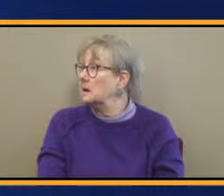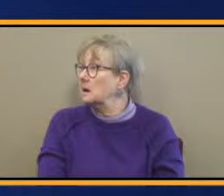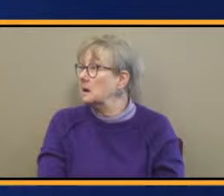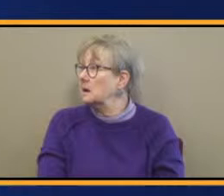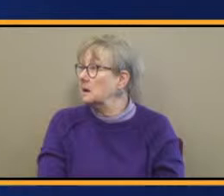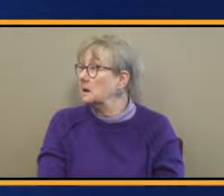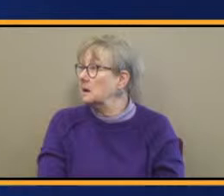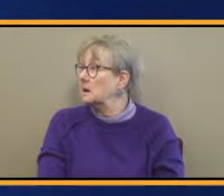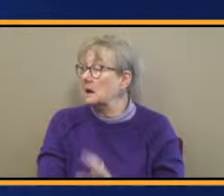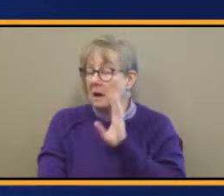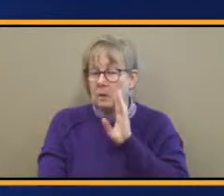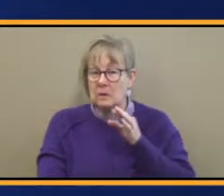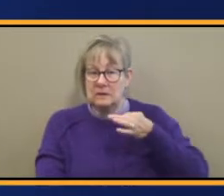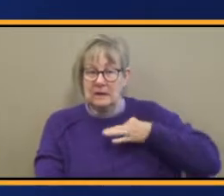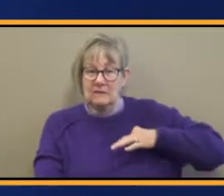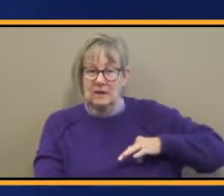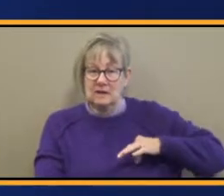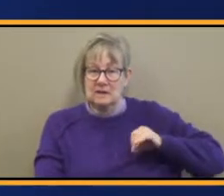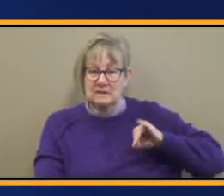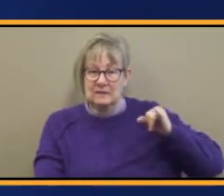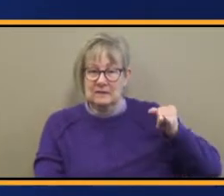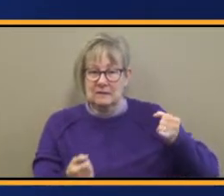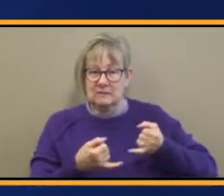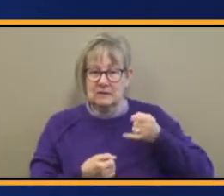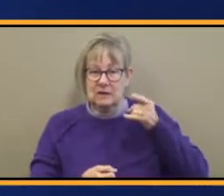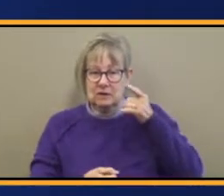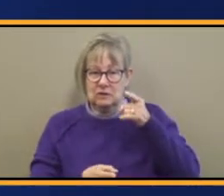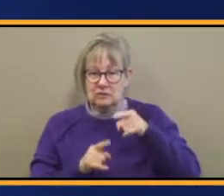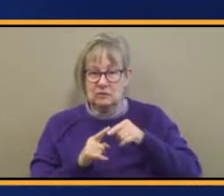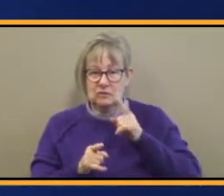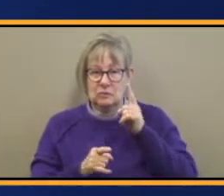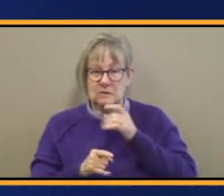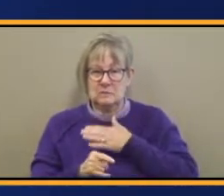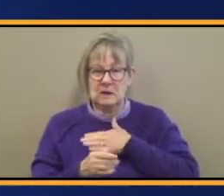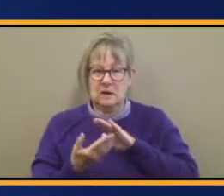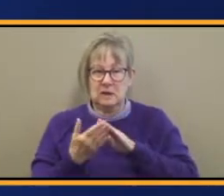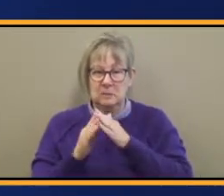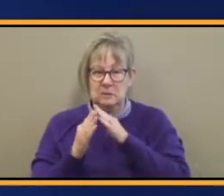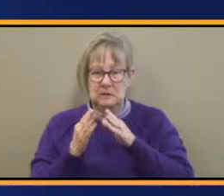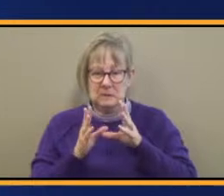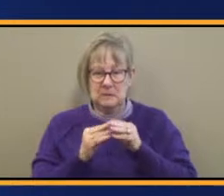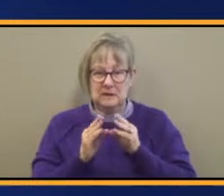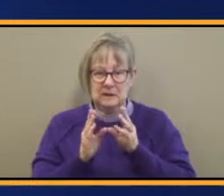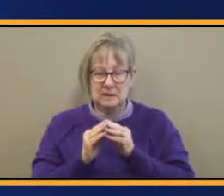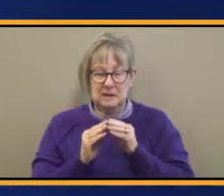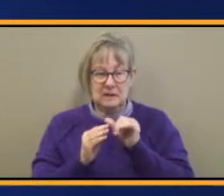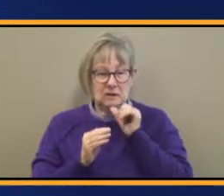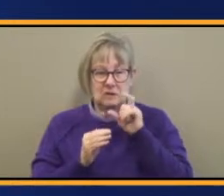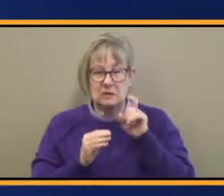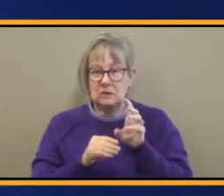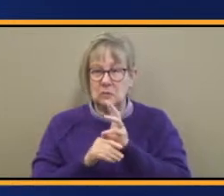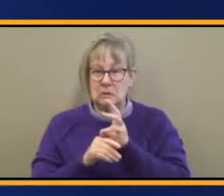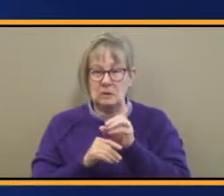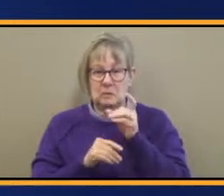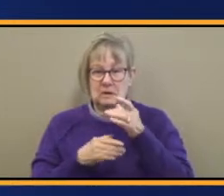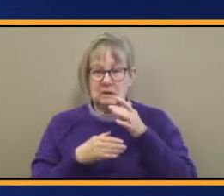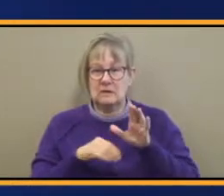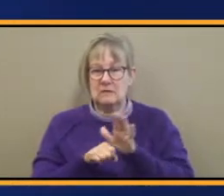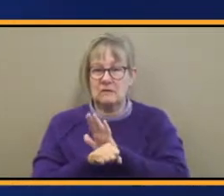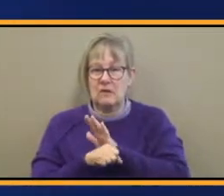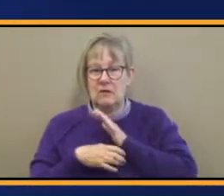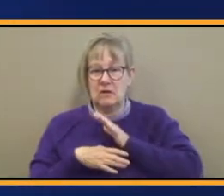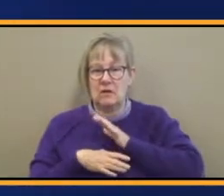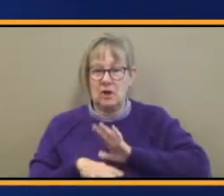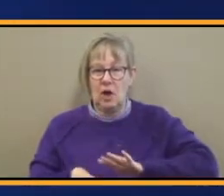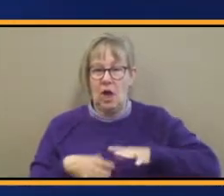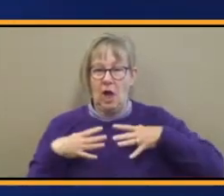I'll take advantage of inviting you to one of my community meetings soon. You don't have to wear one of the full costumes, but you do have